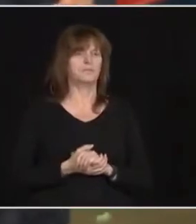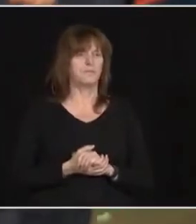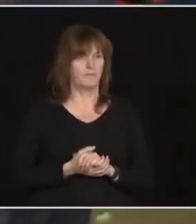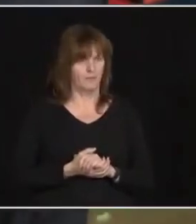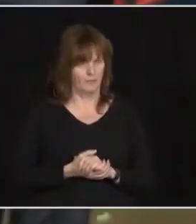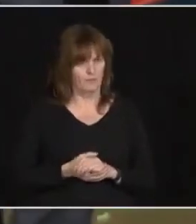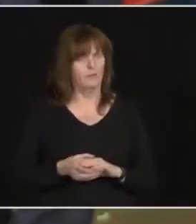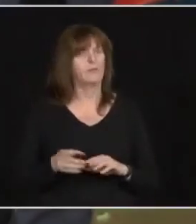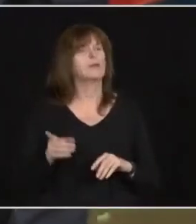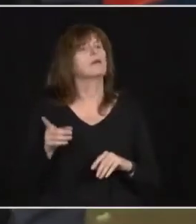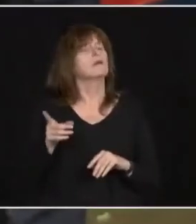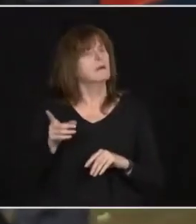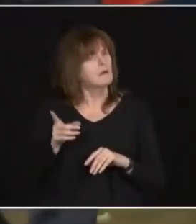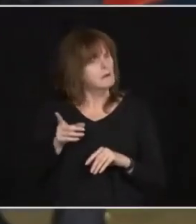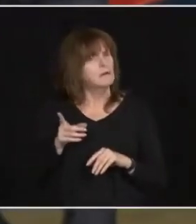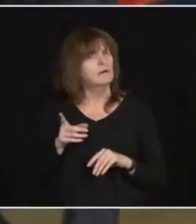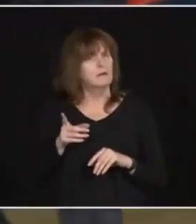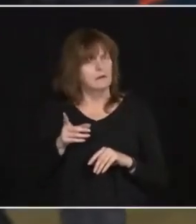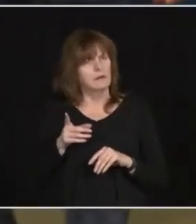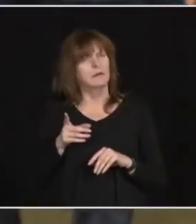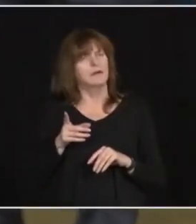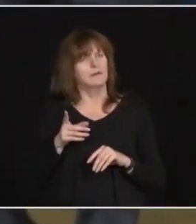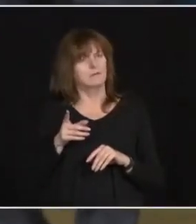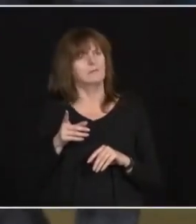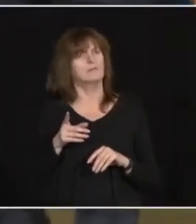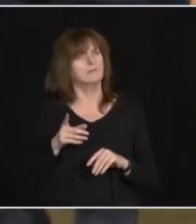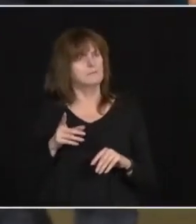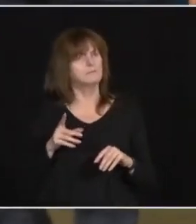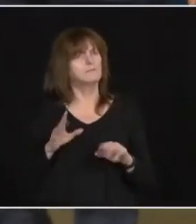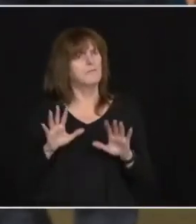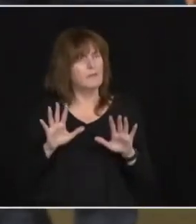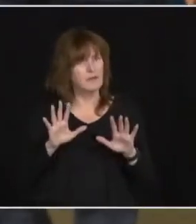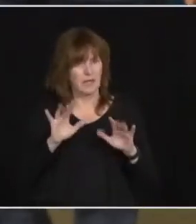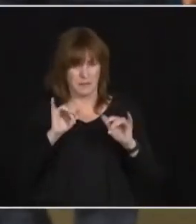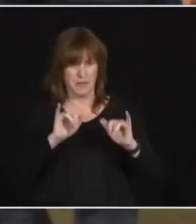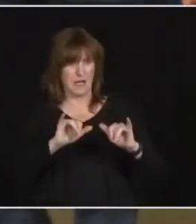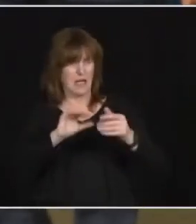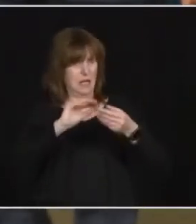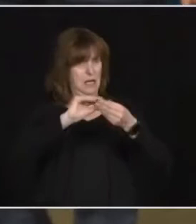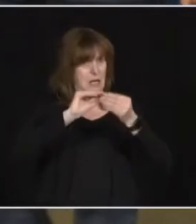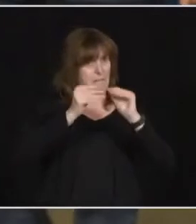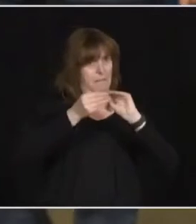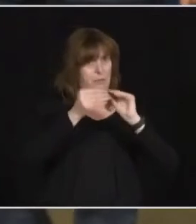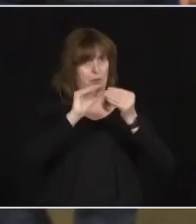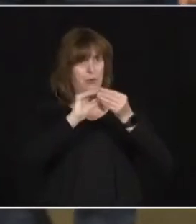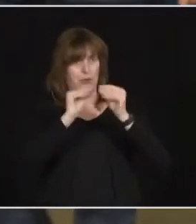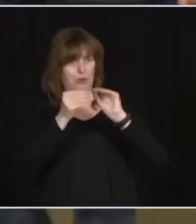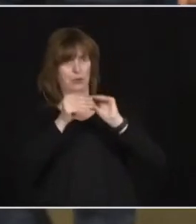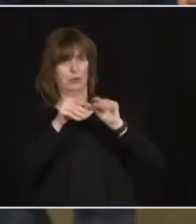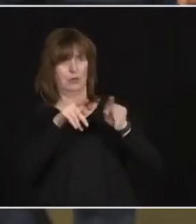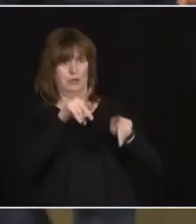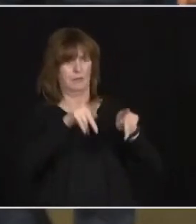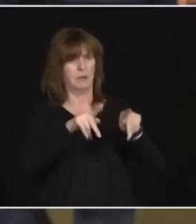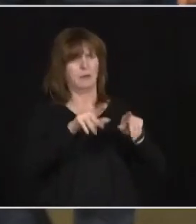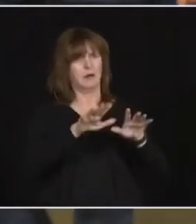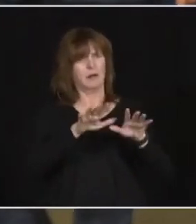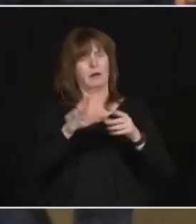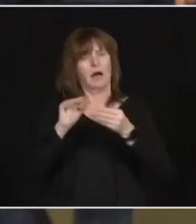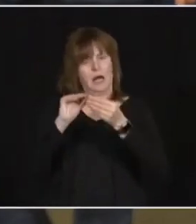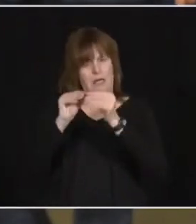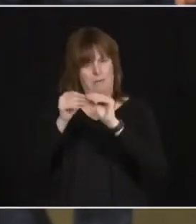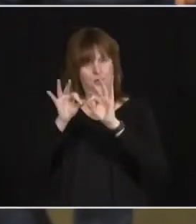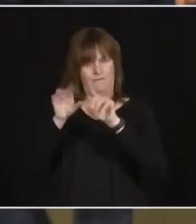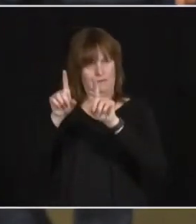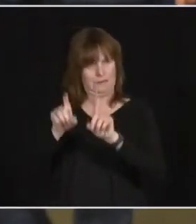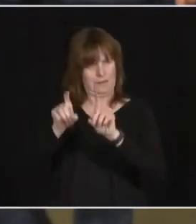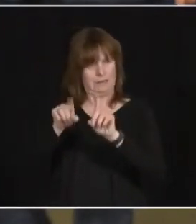Well, in actual fact, this doesn't have a significant impact on the number of tests conducted. We are up to 9,000 tests. The number